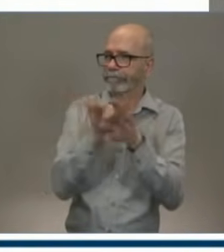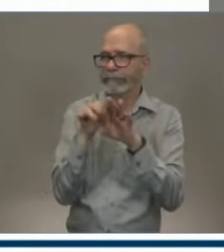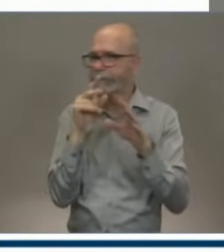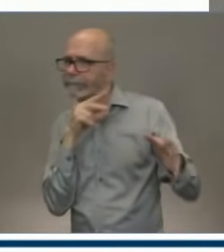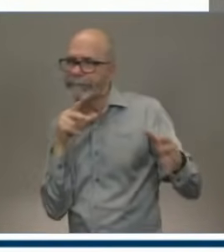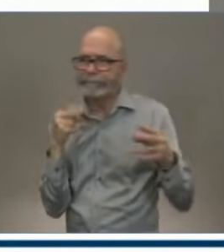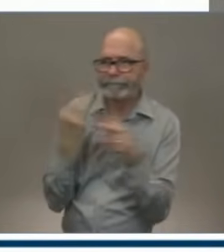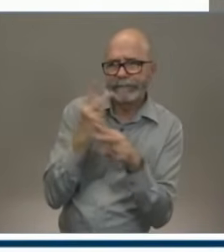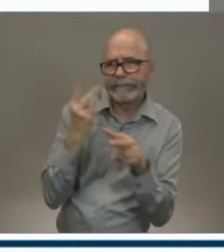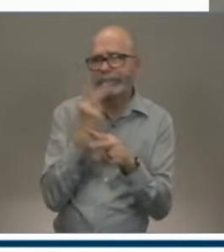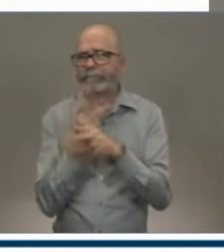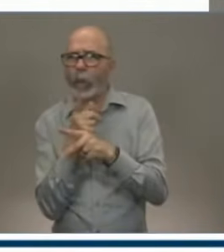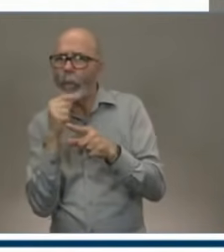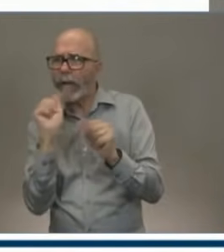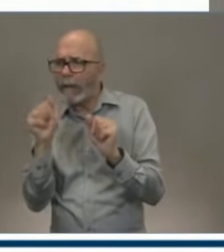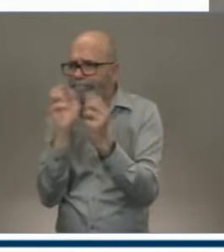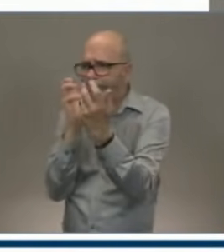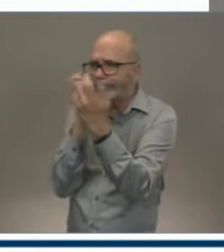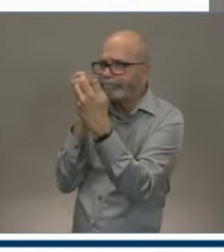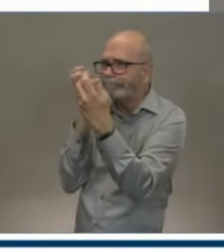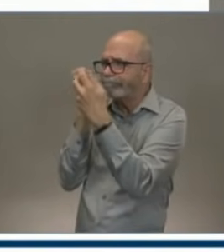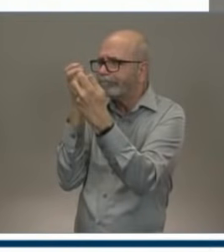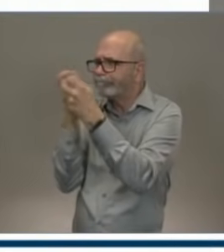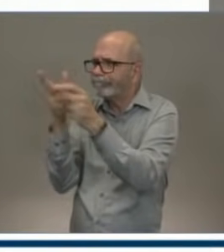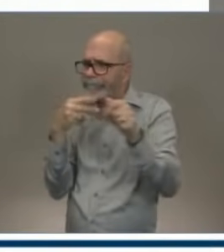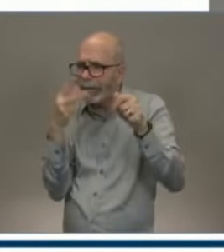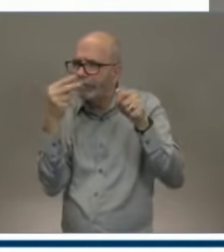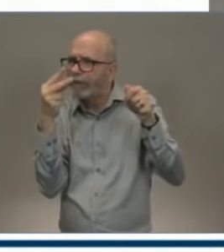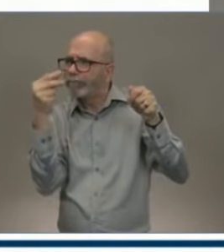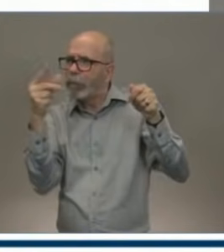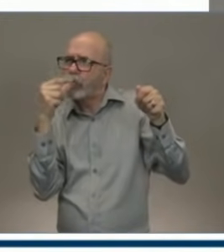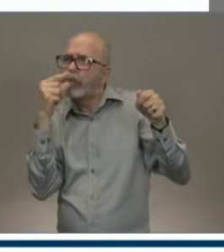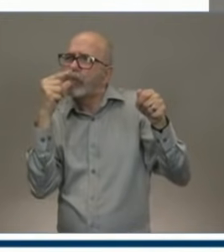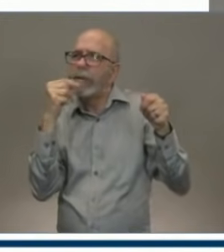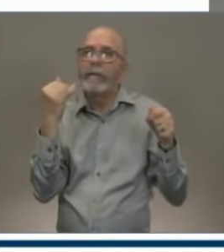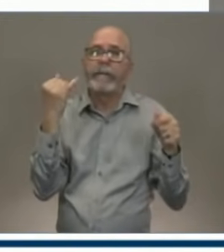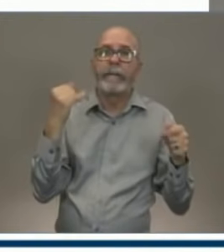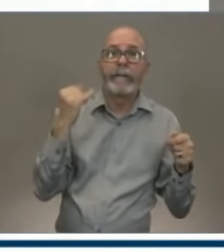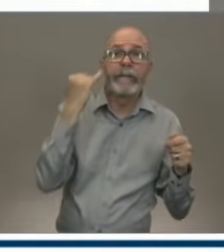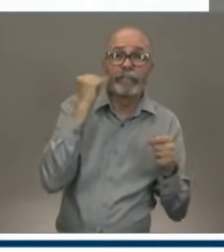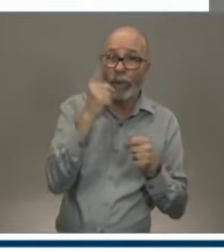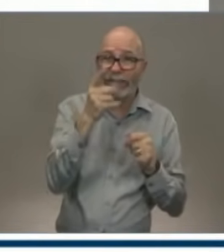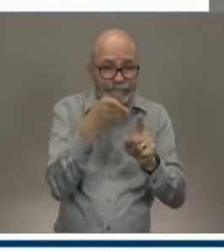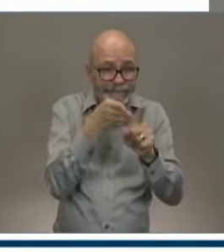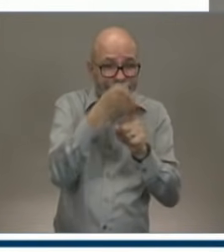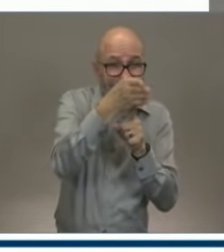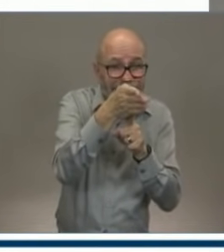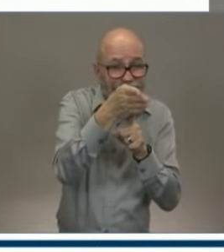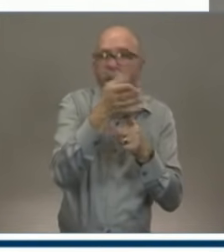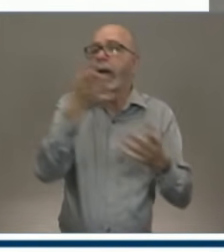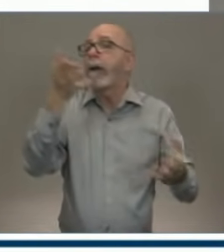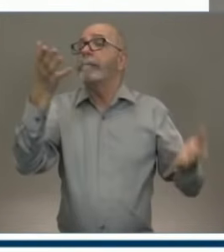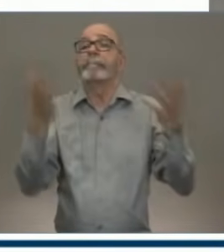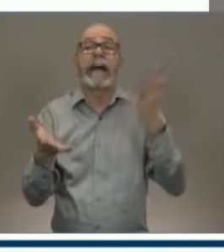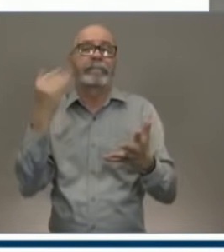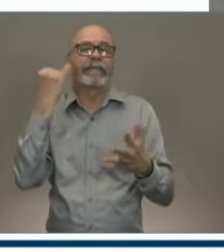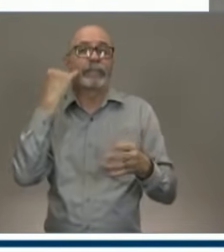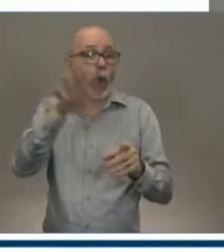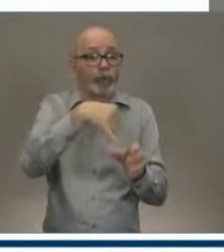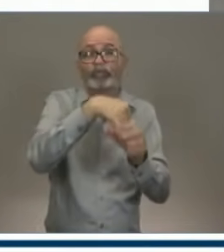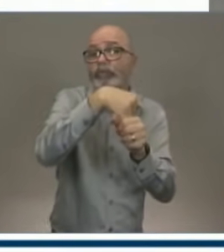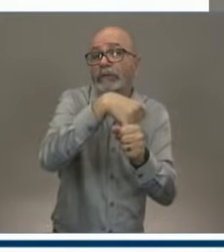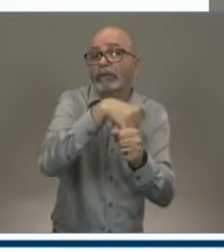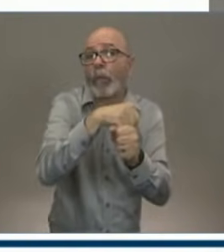work for a community. It's not just one type, but it could be working with a pharmacy, working